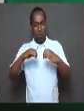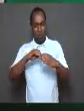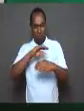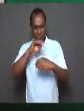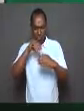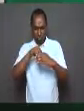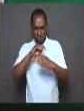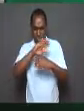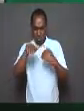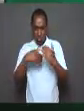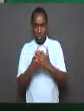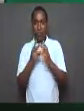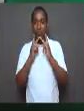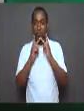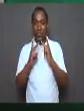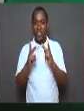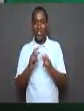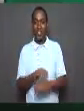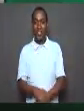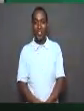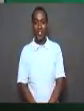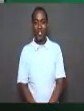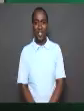of a specimen down to